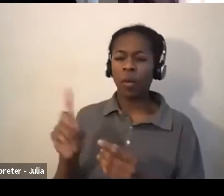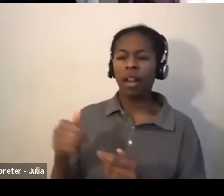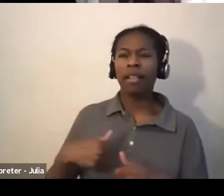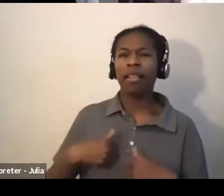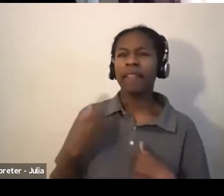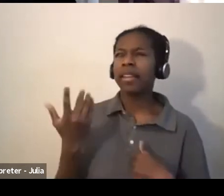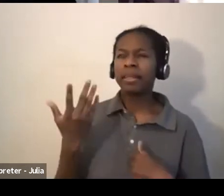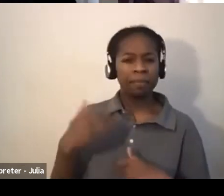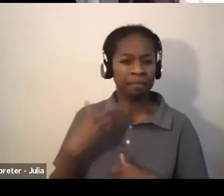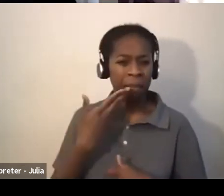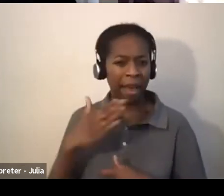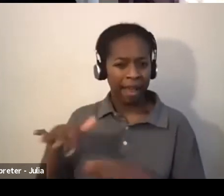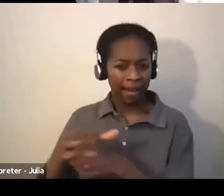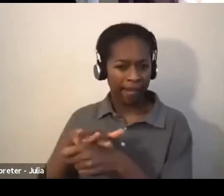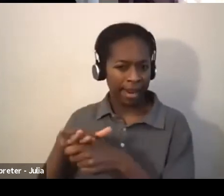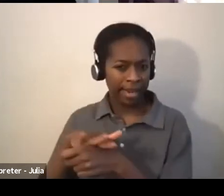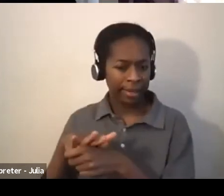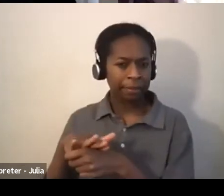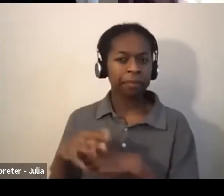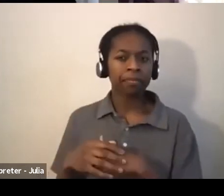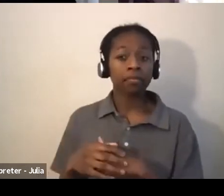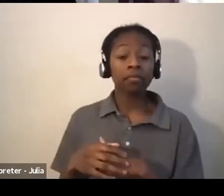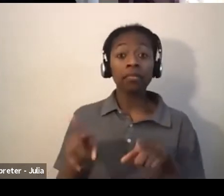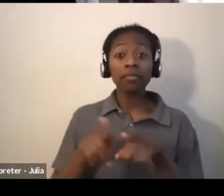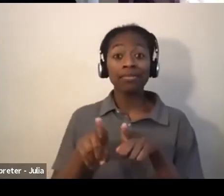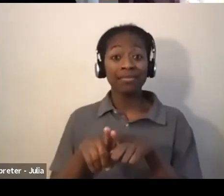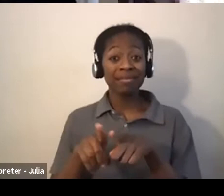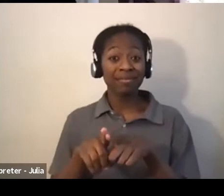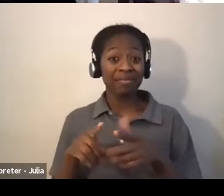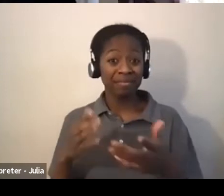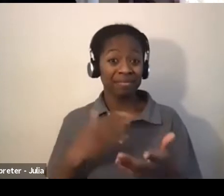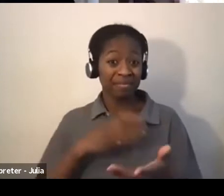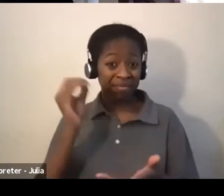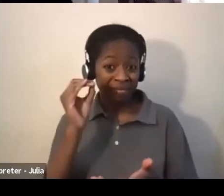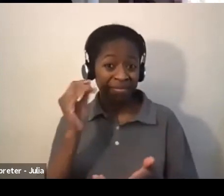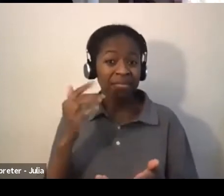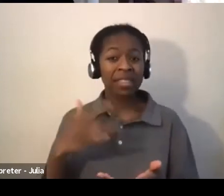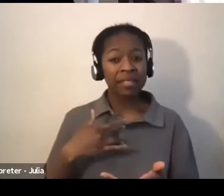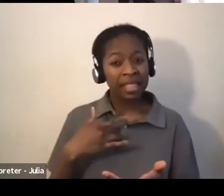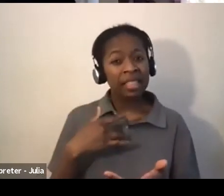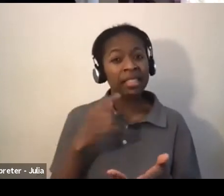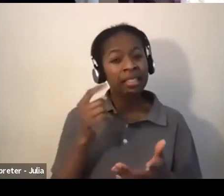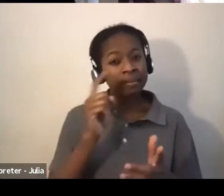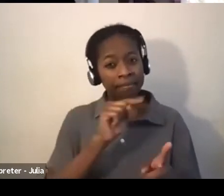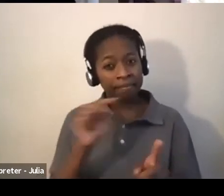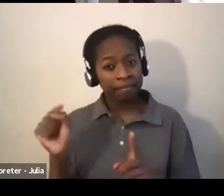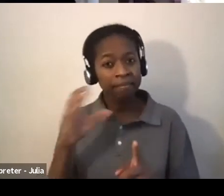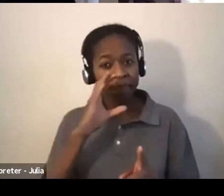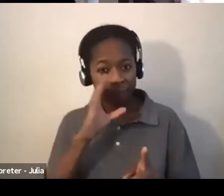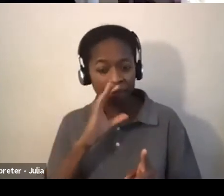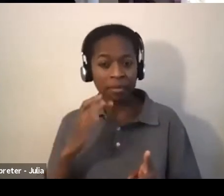course, for me and also to African Americans, they kind of do that in some of these. They make us live in